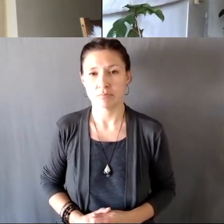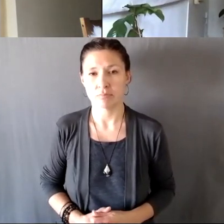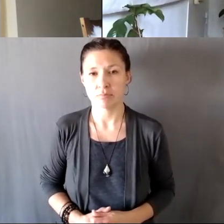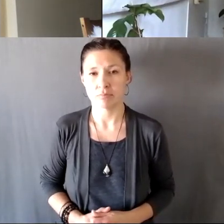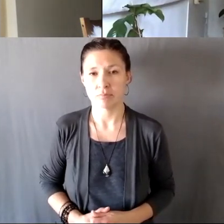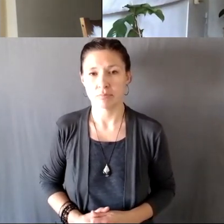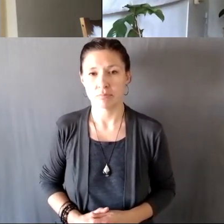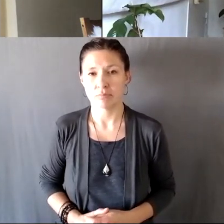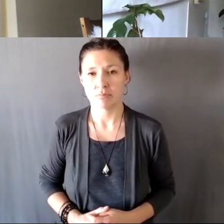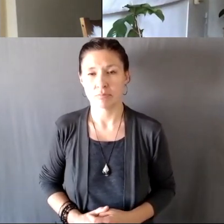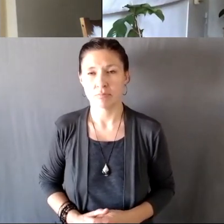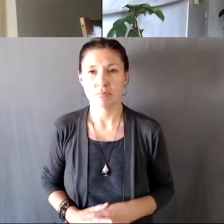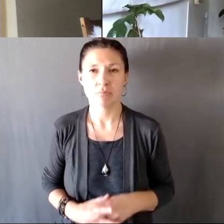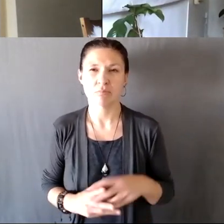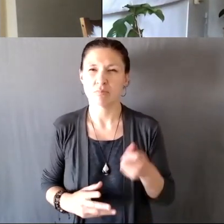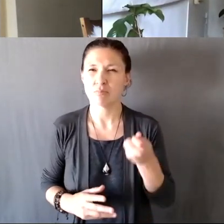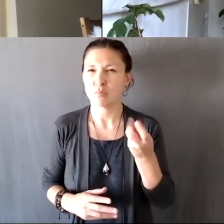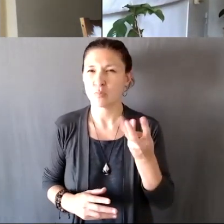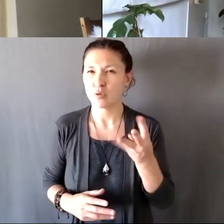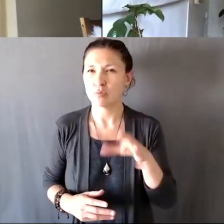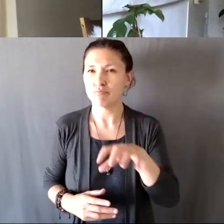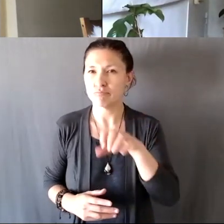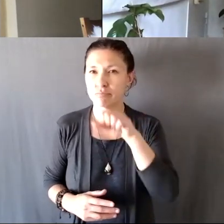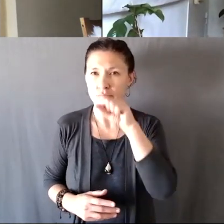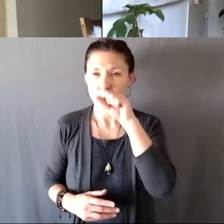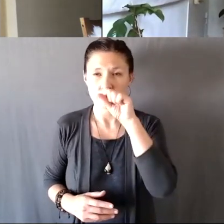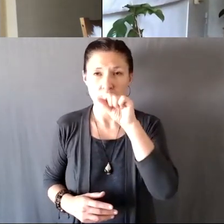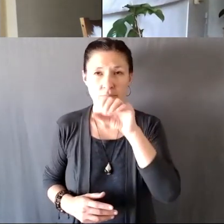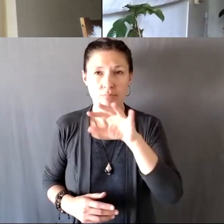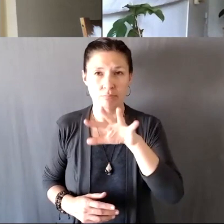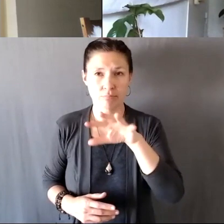Take several breaths.